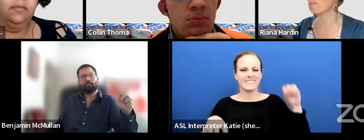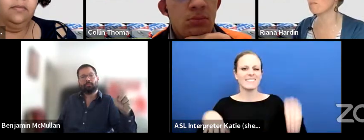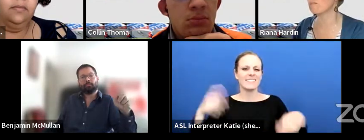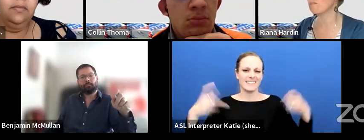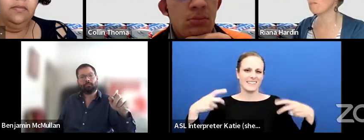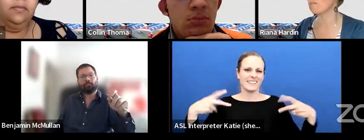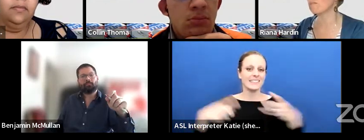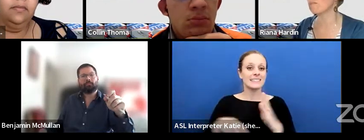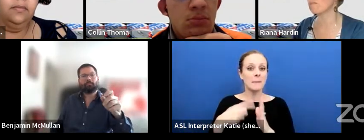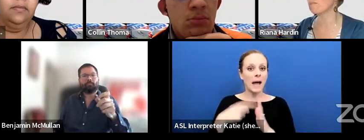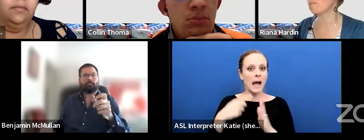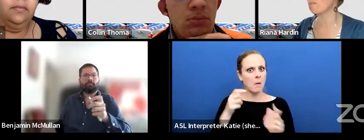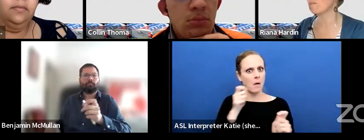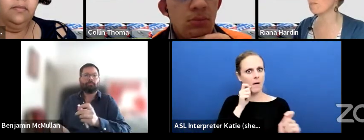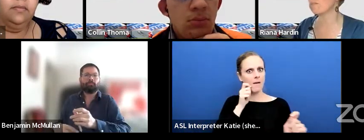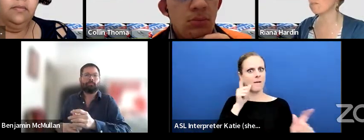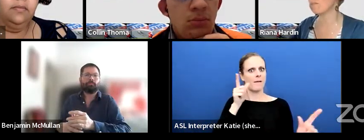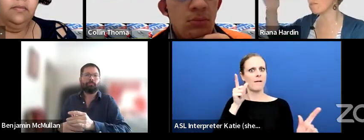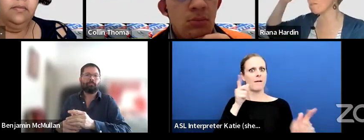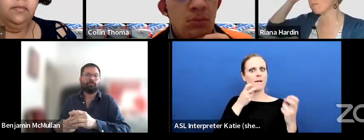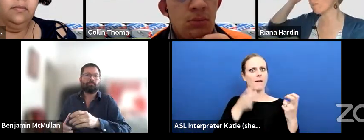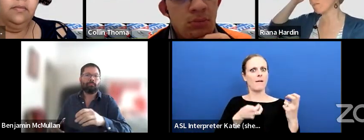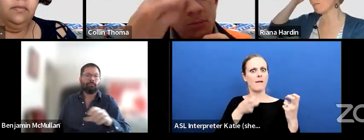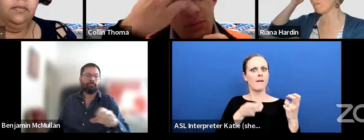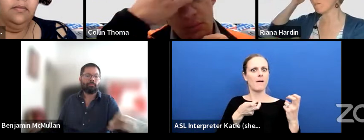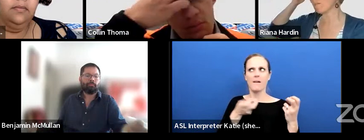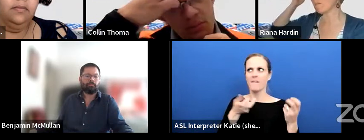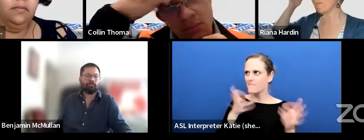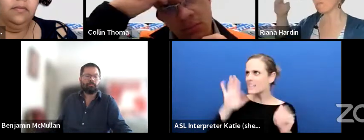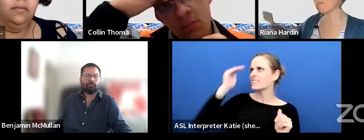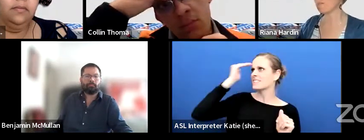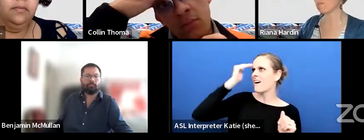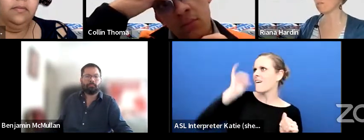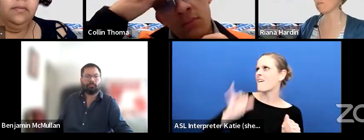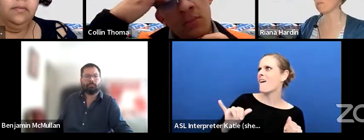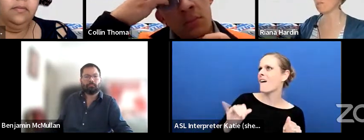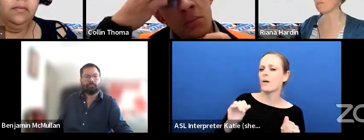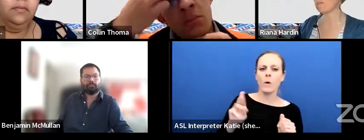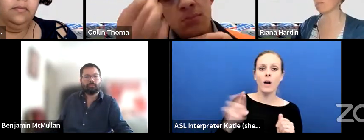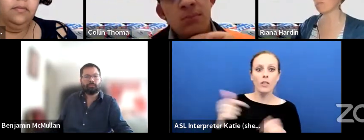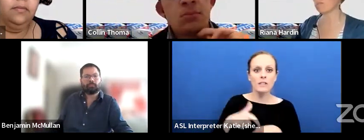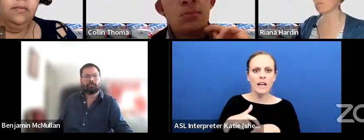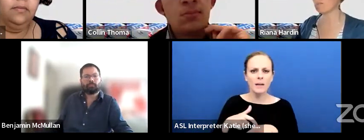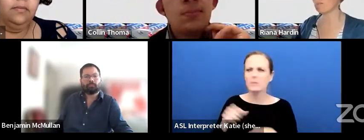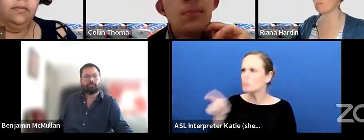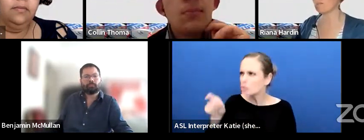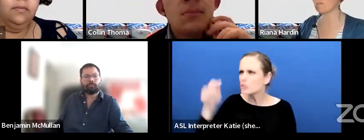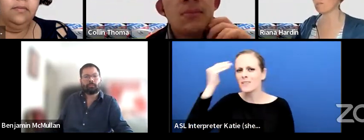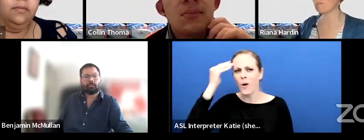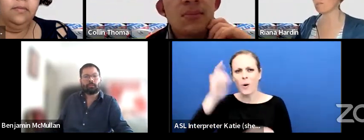Sometimes you're pleasantly surprised, and other times you're like, wait, what happened here? I thought you knew.